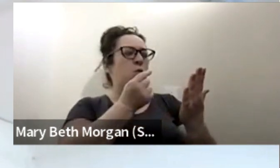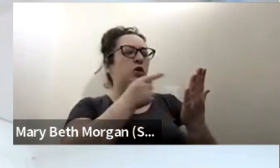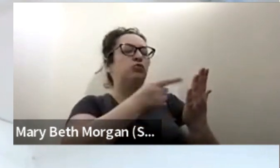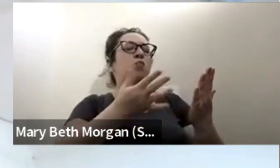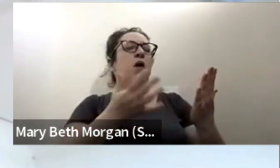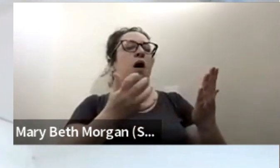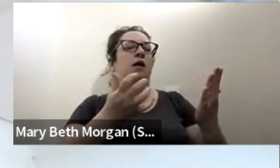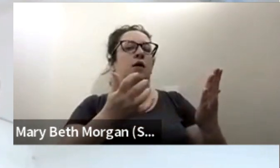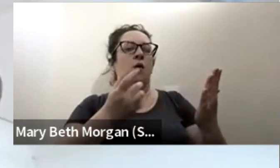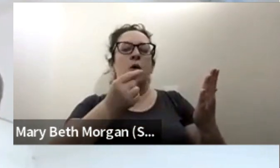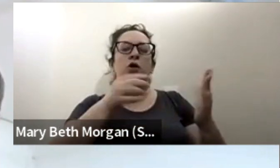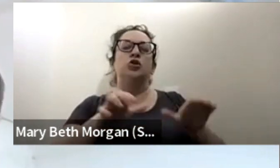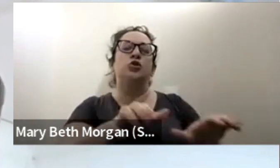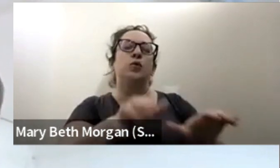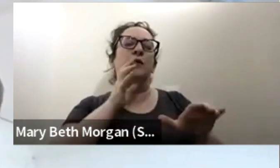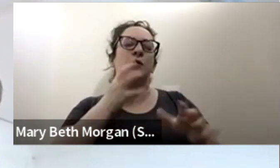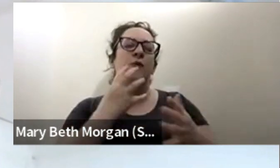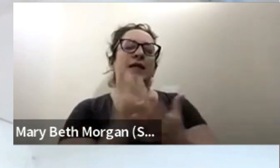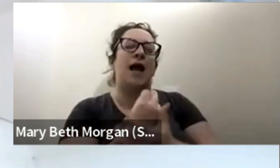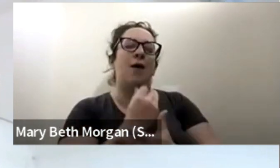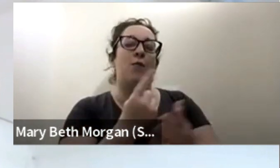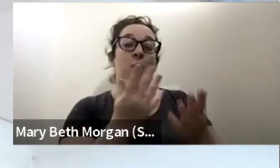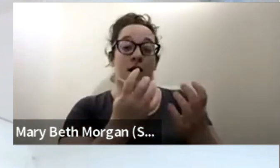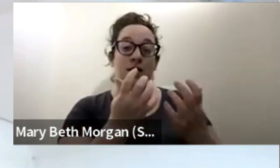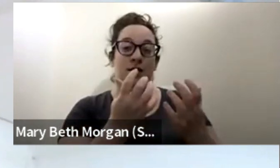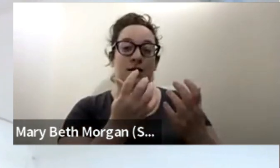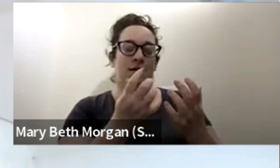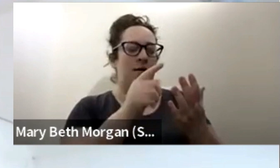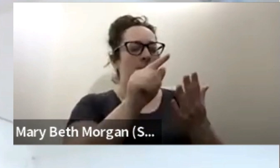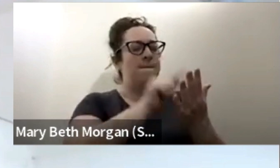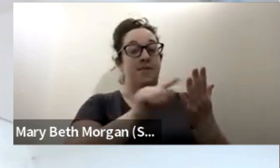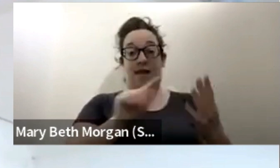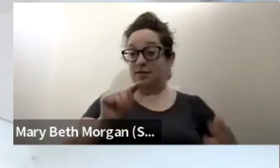wants and what she is doing to get it, and how